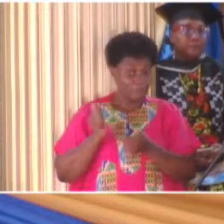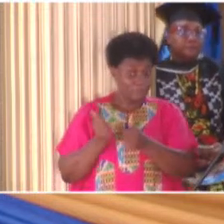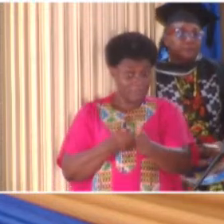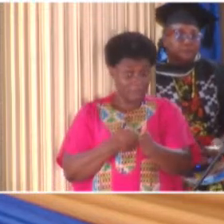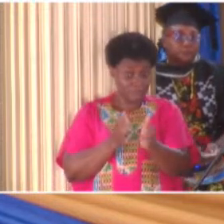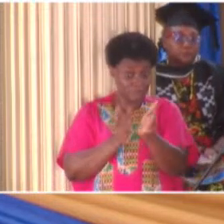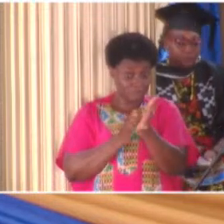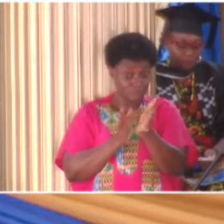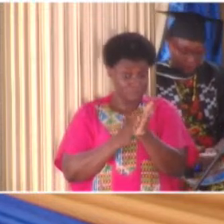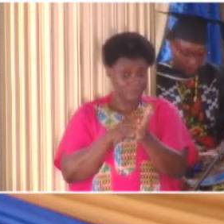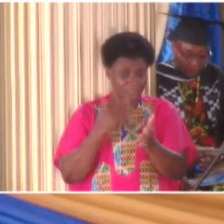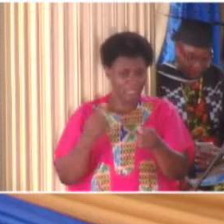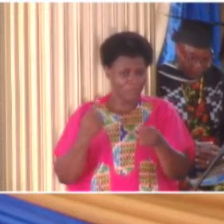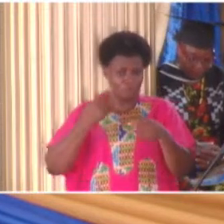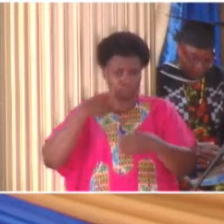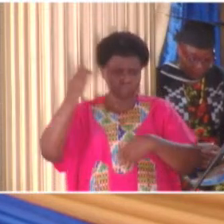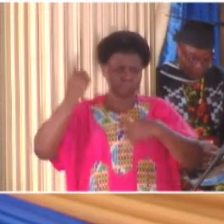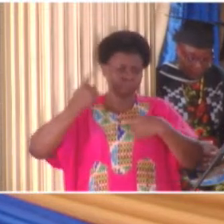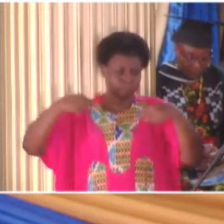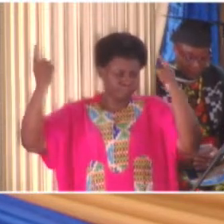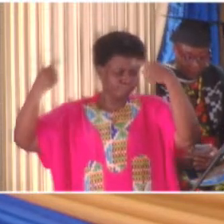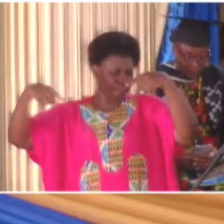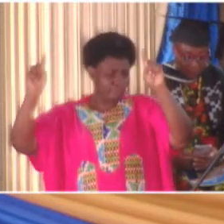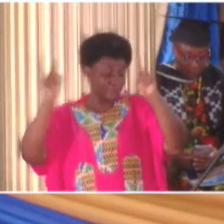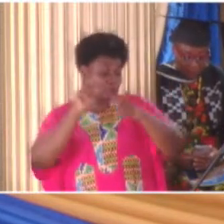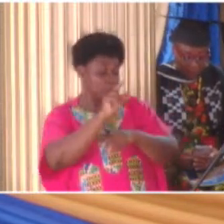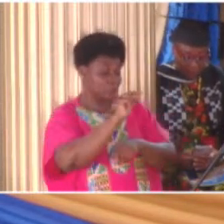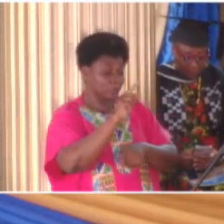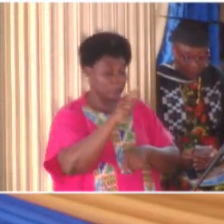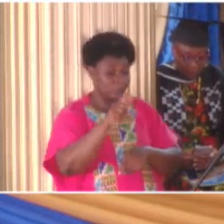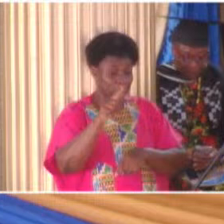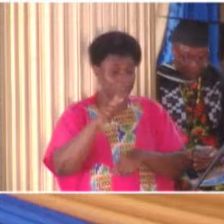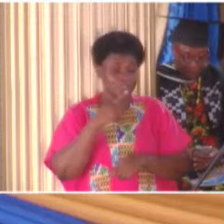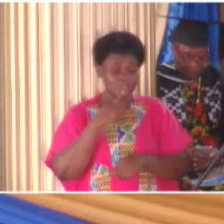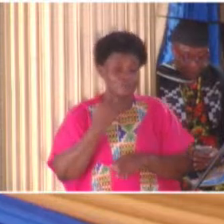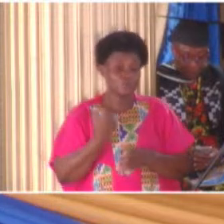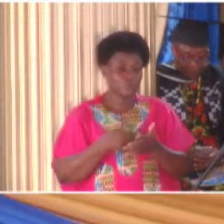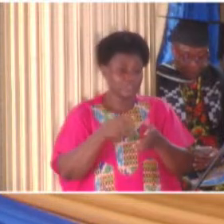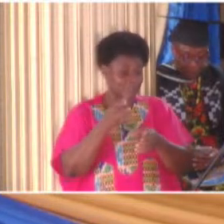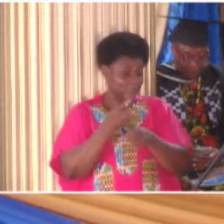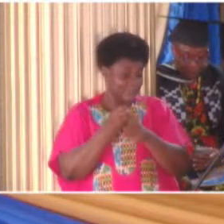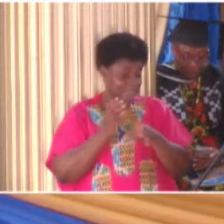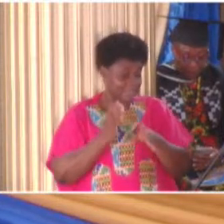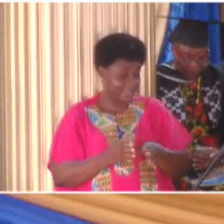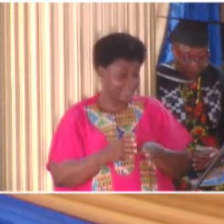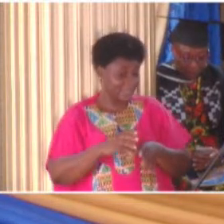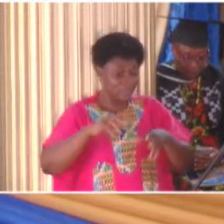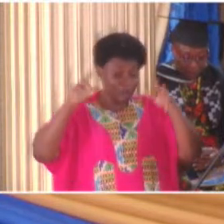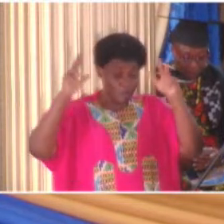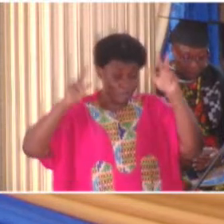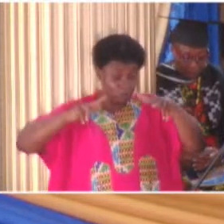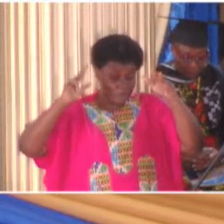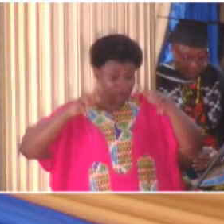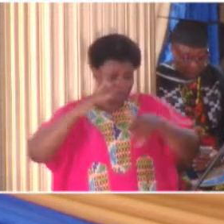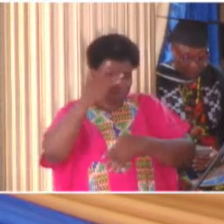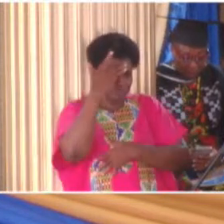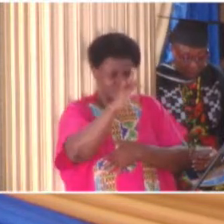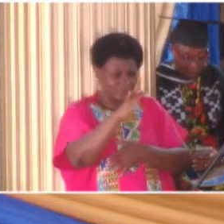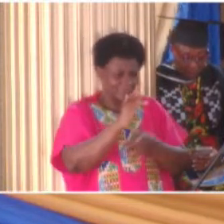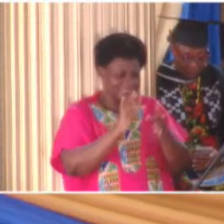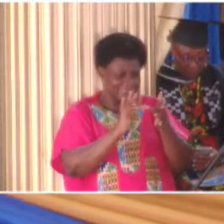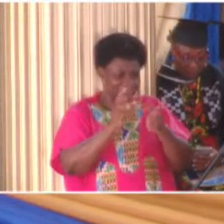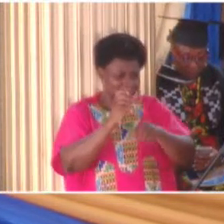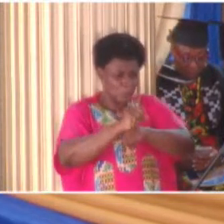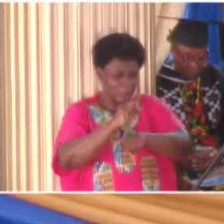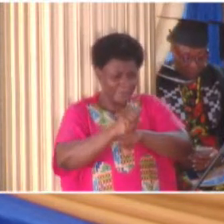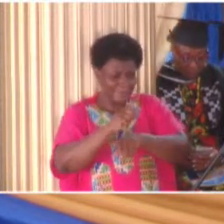marked by excellence. In 2021, he was the recipient of the Muslim Intellectuals Network Award